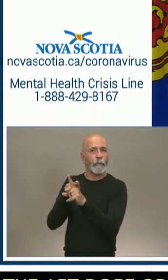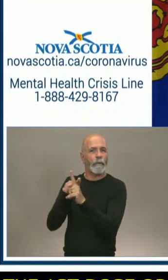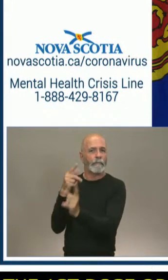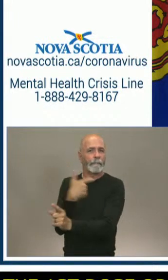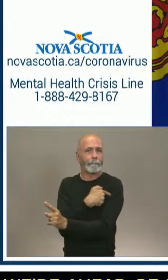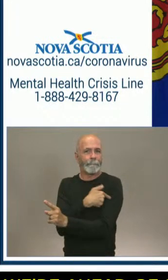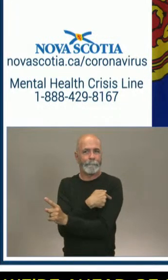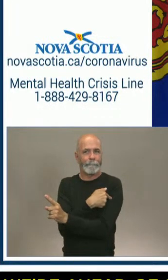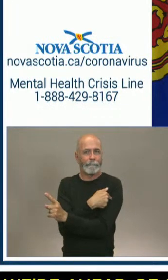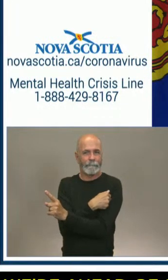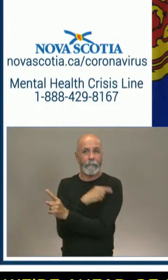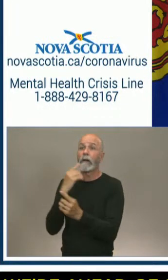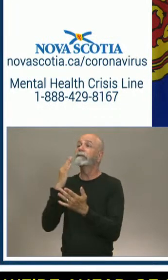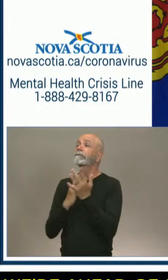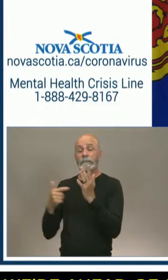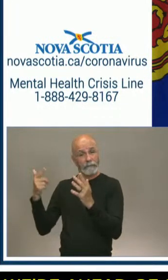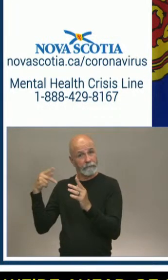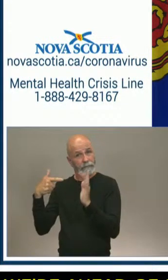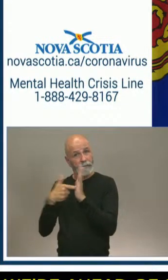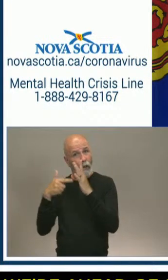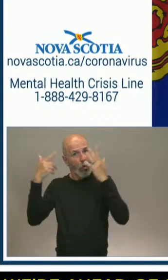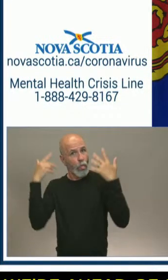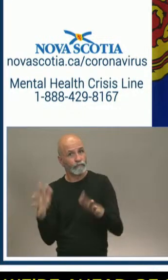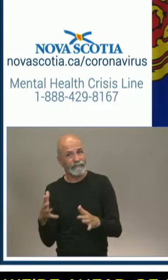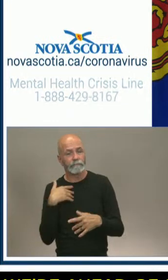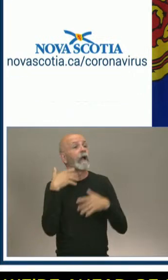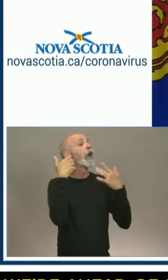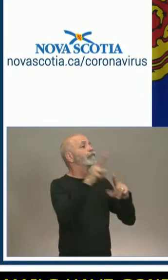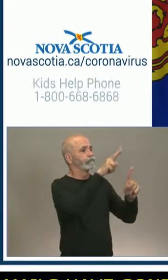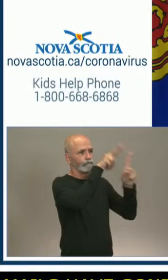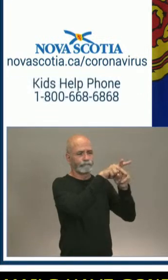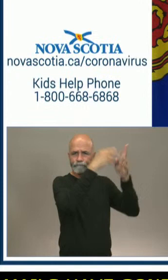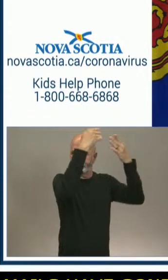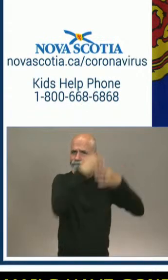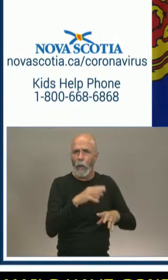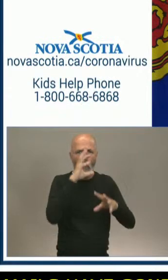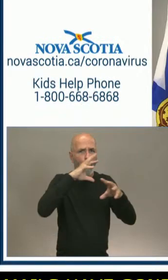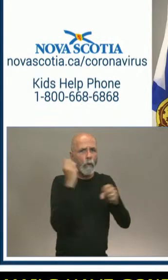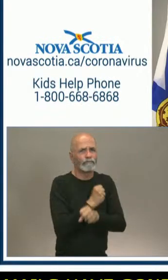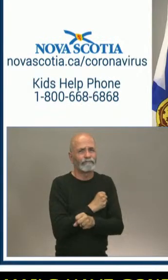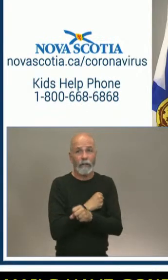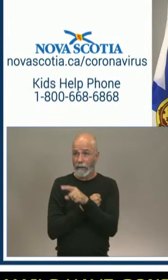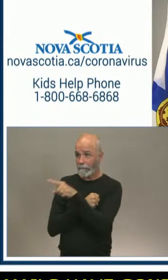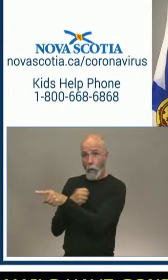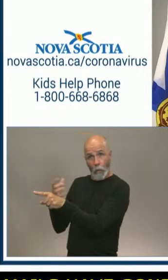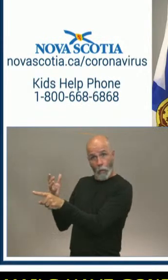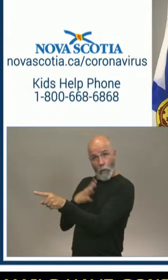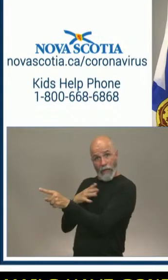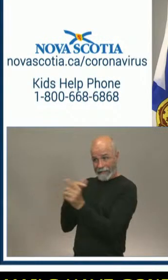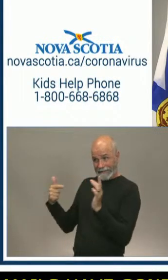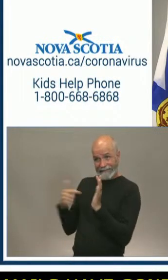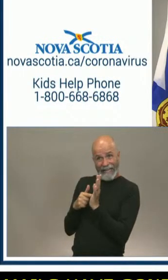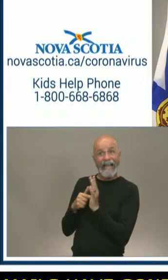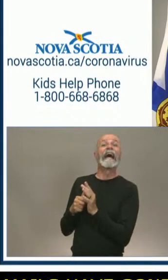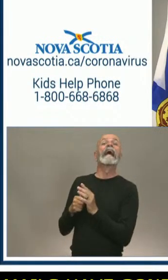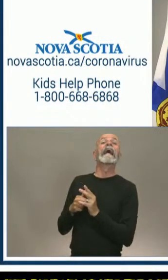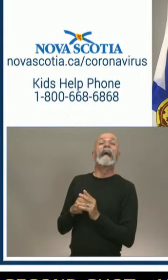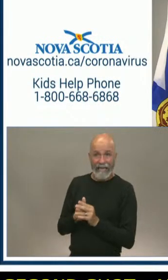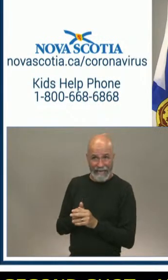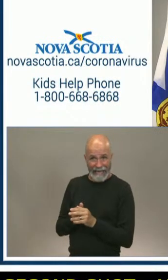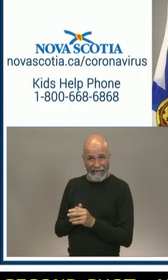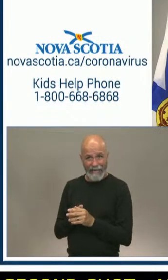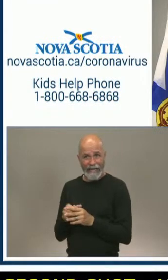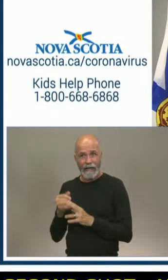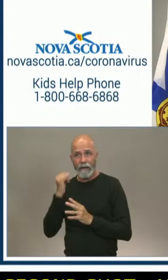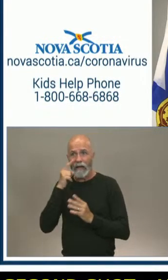received their second shot or have booked the appointment already. If you were due for your second shot and haven't left your email, so